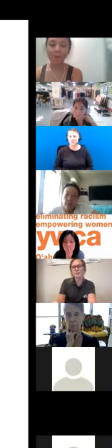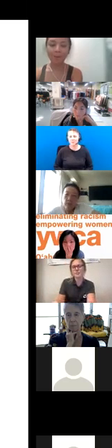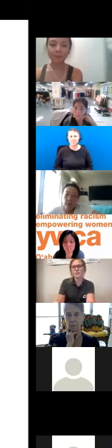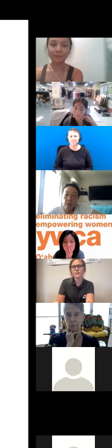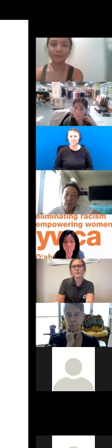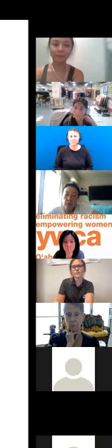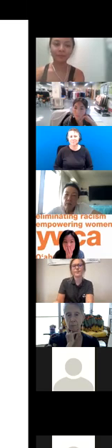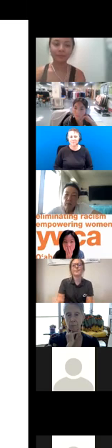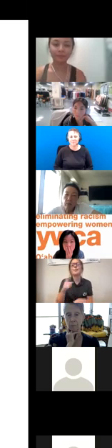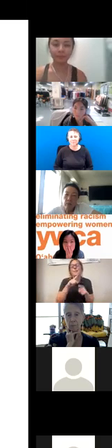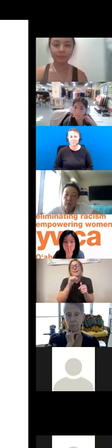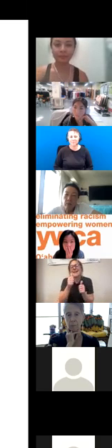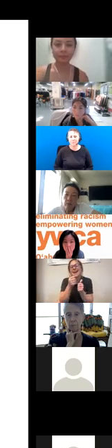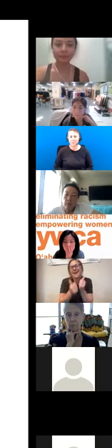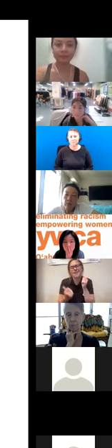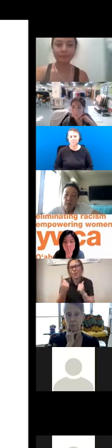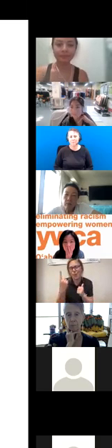welcome.